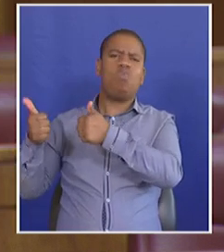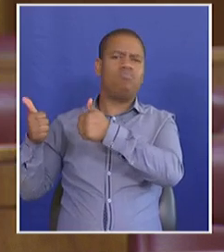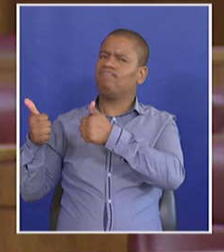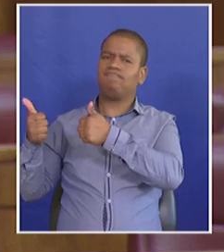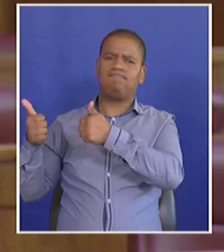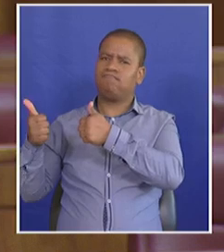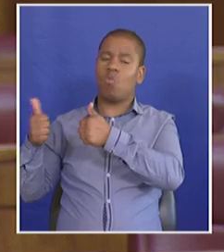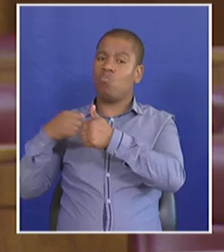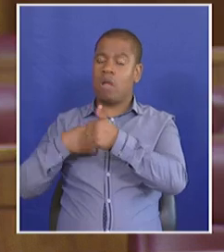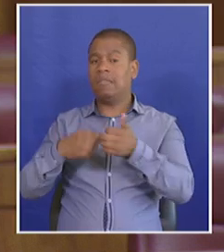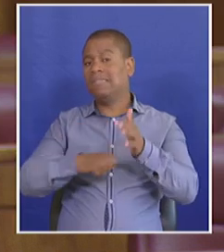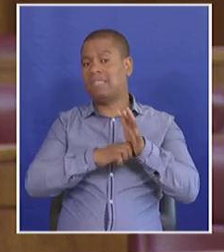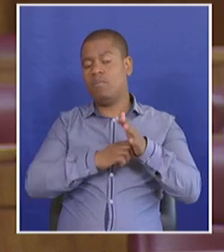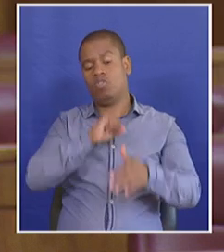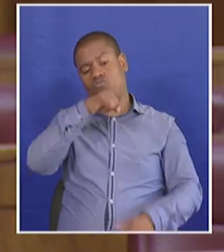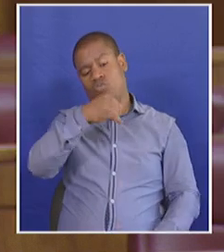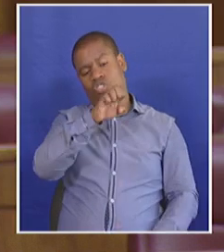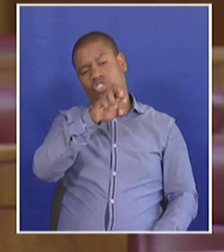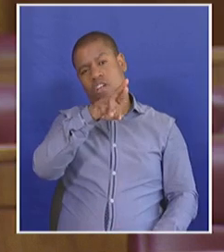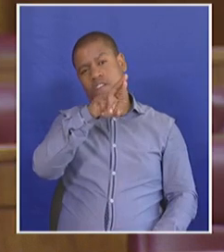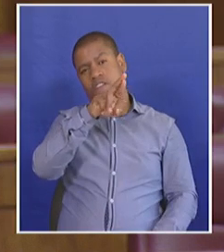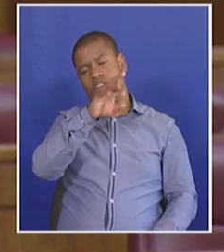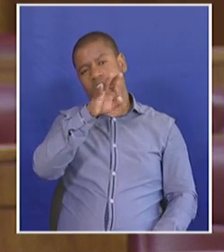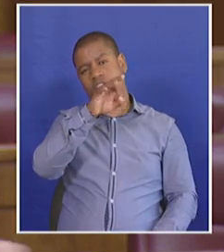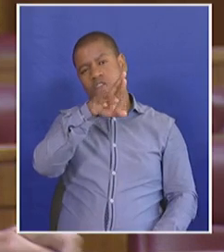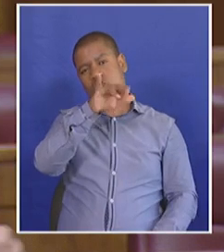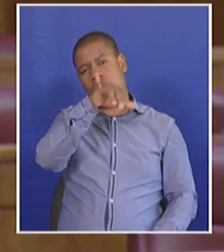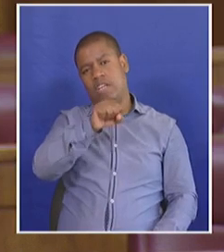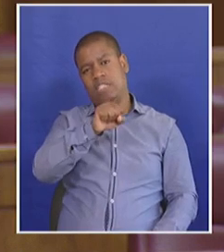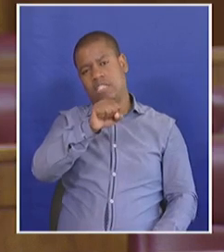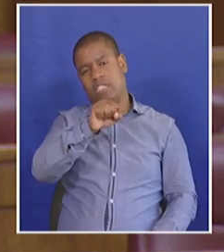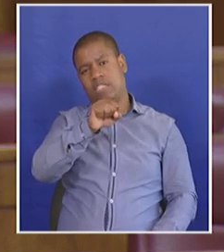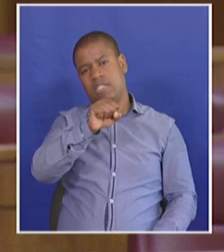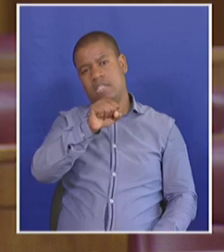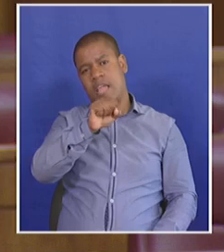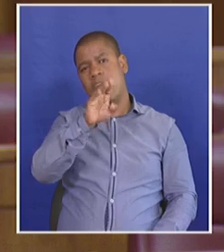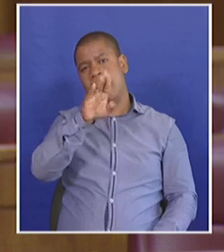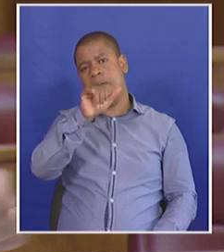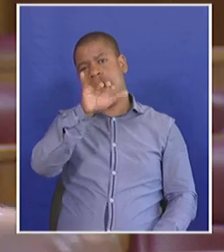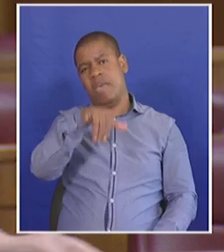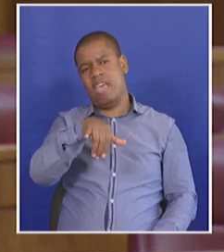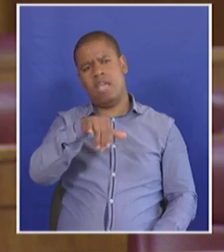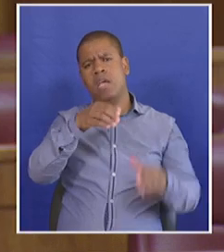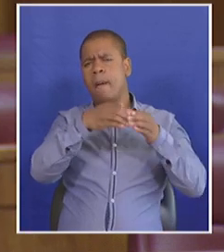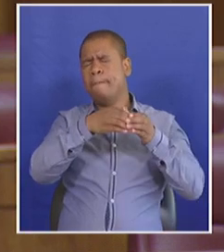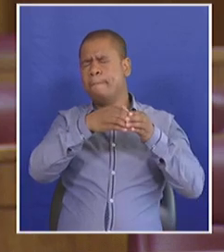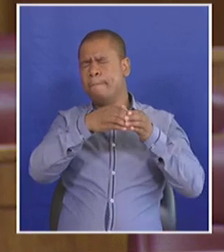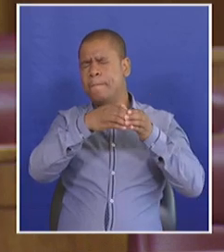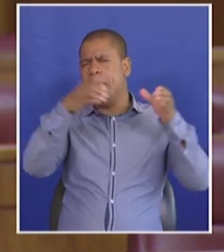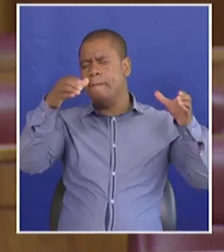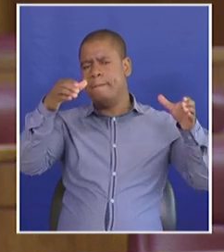like Jeffreys Bay, for instance, has grown so fast that the figures are totally